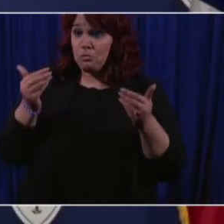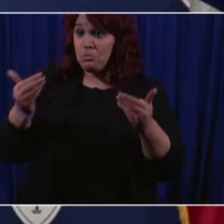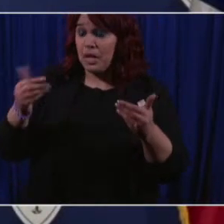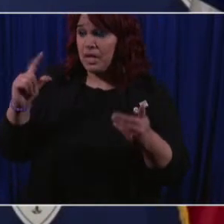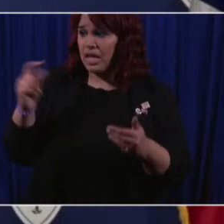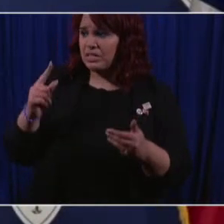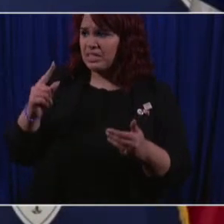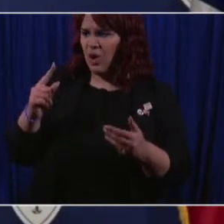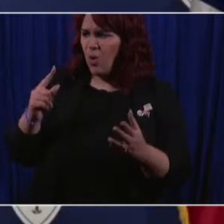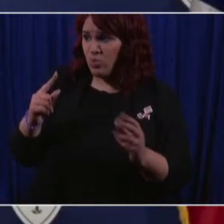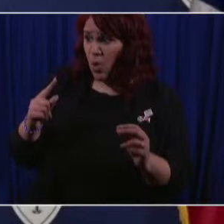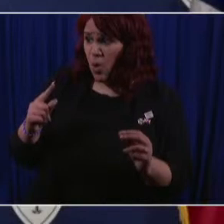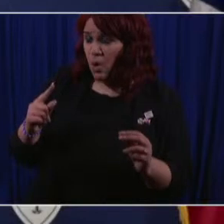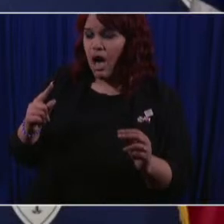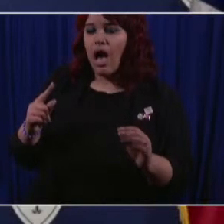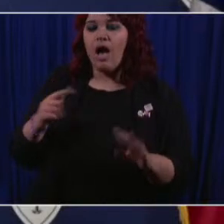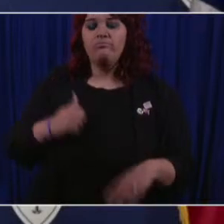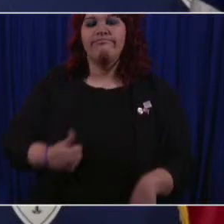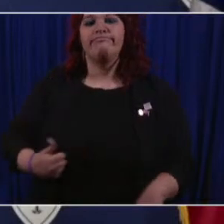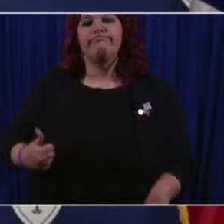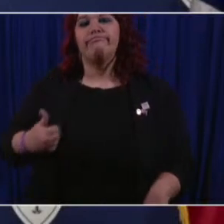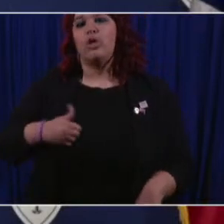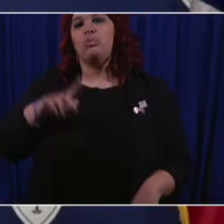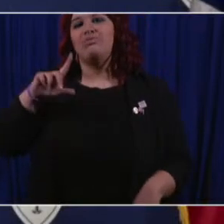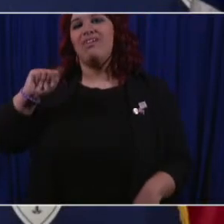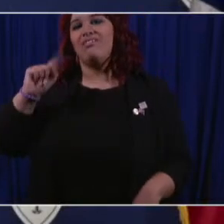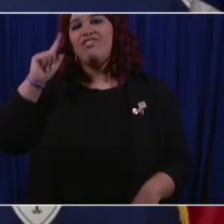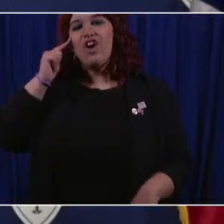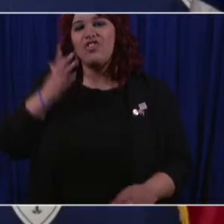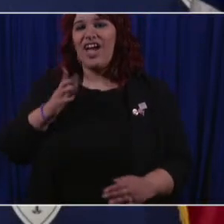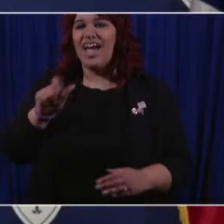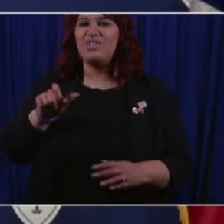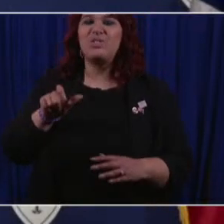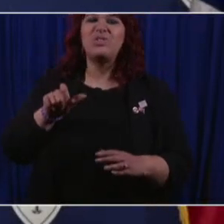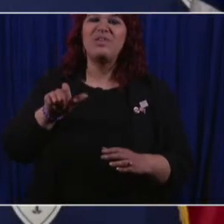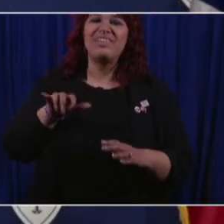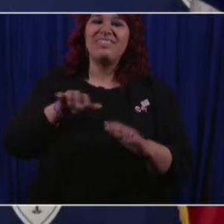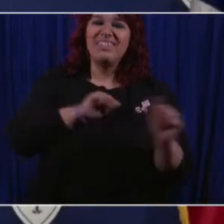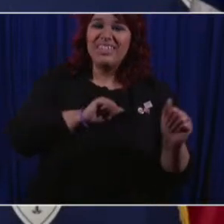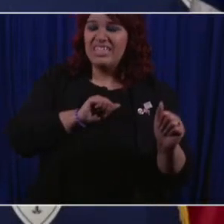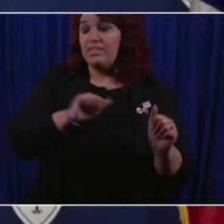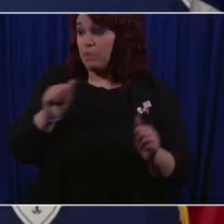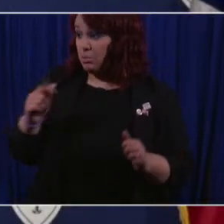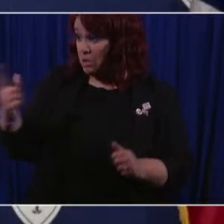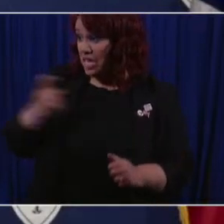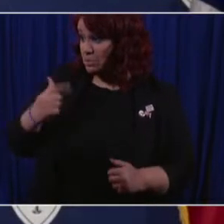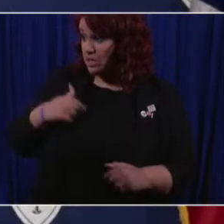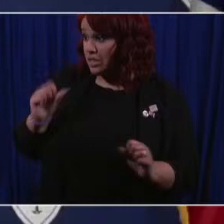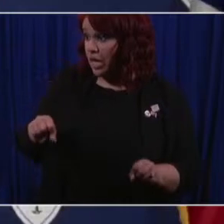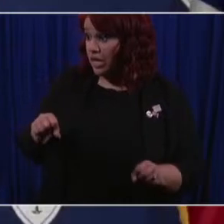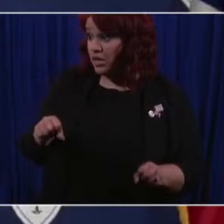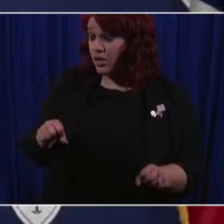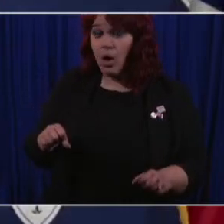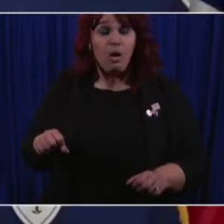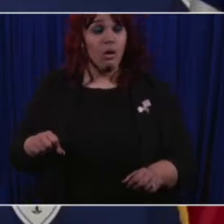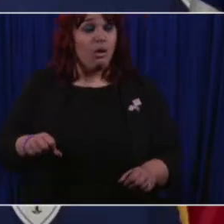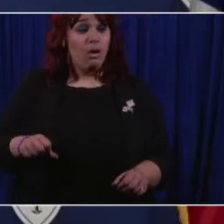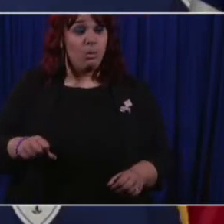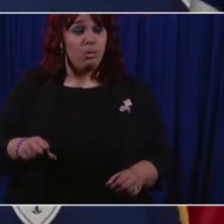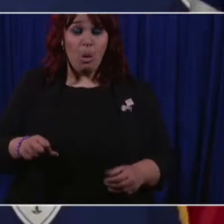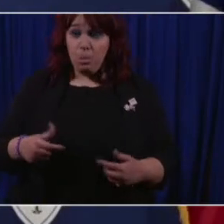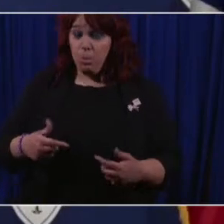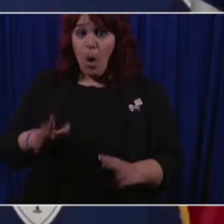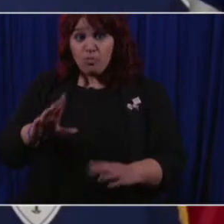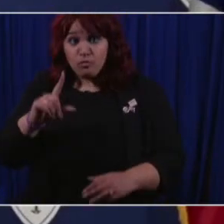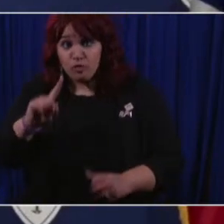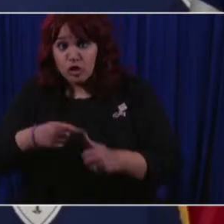I'm available for a question. Lieutenant Governor is not. So. Is the First Lady available for a question? Oh, I'm sorry. I didn't hear. Yes. Are